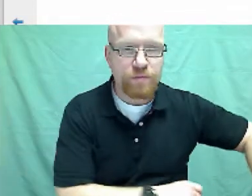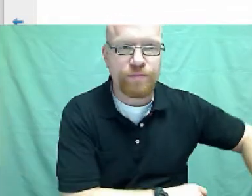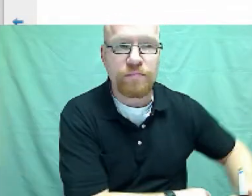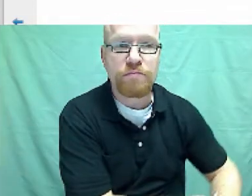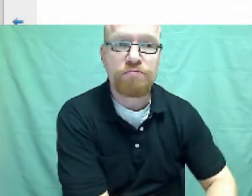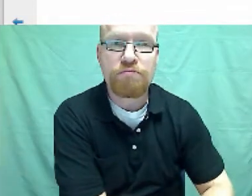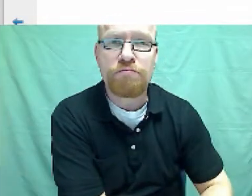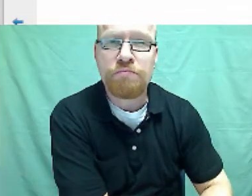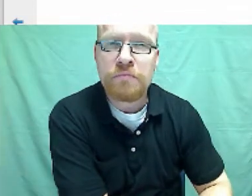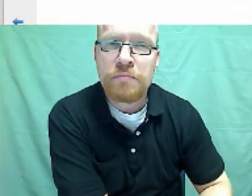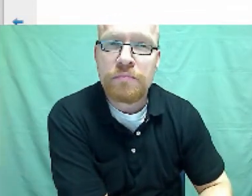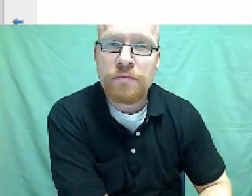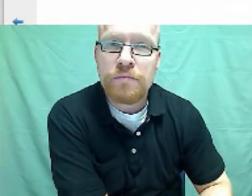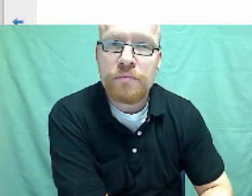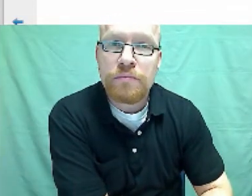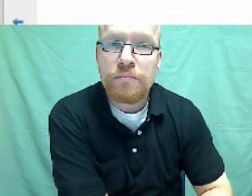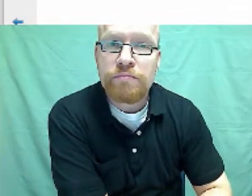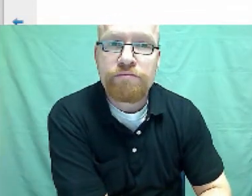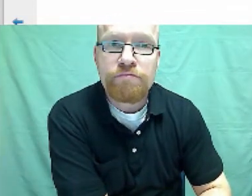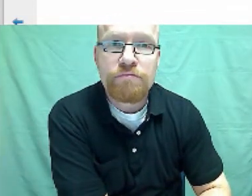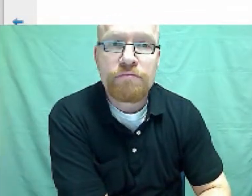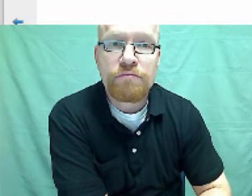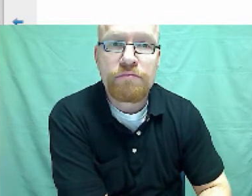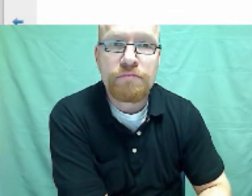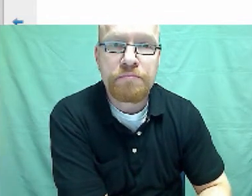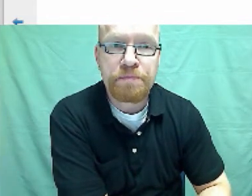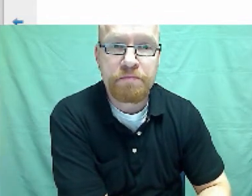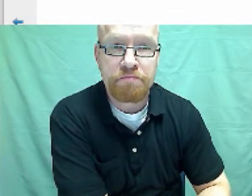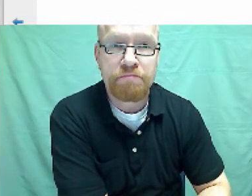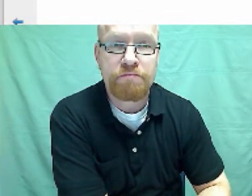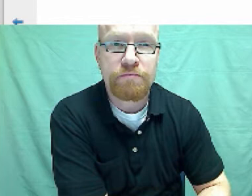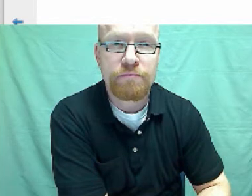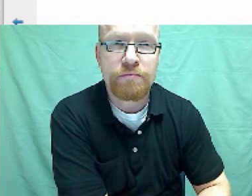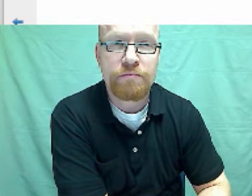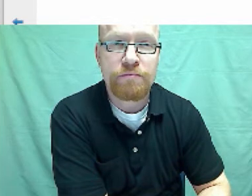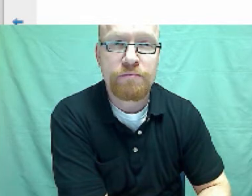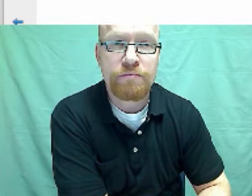it in half and it would match along this line.